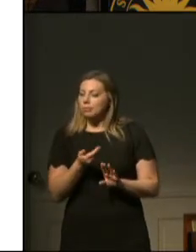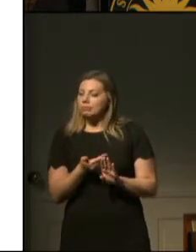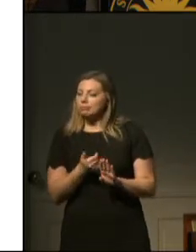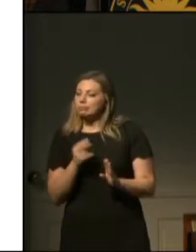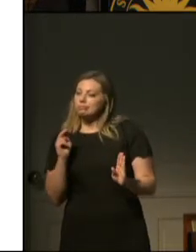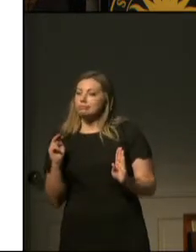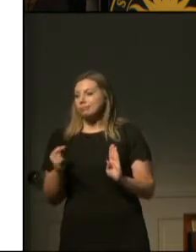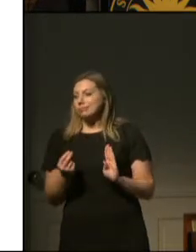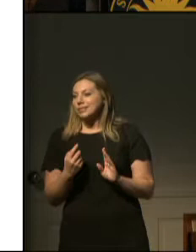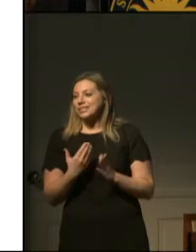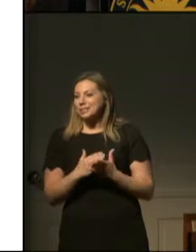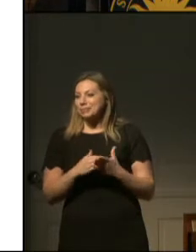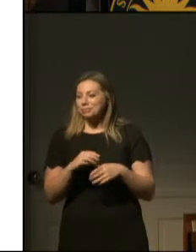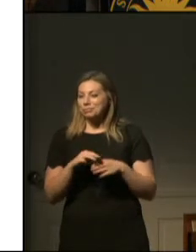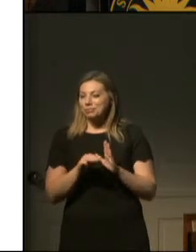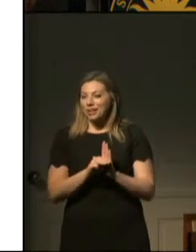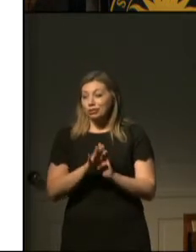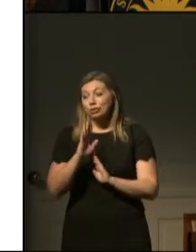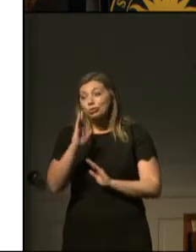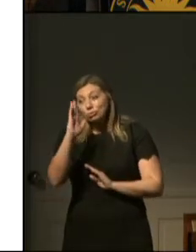some models that will be available.